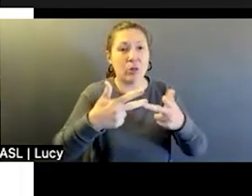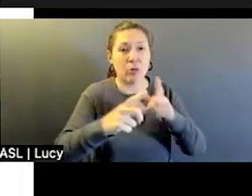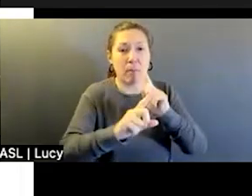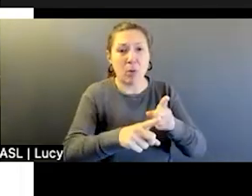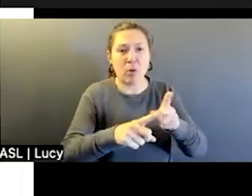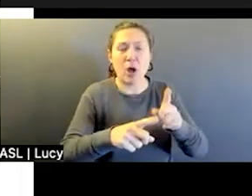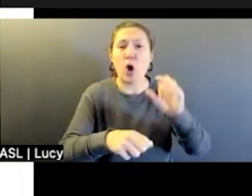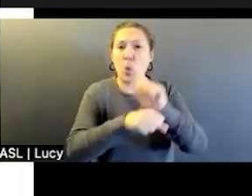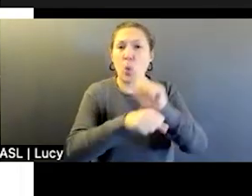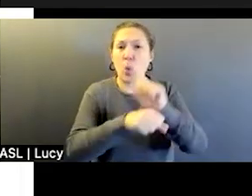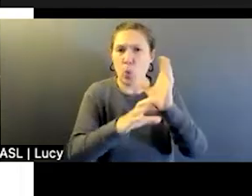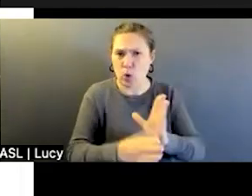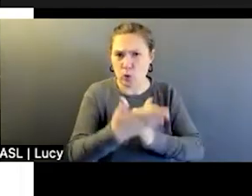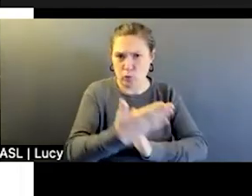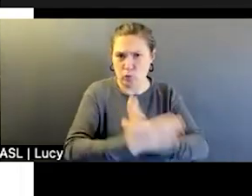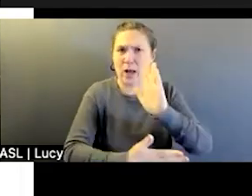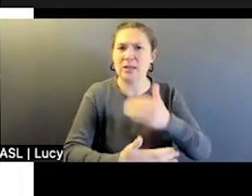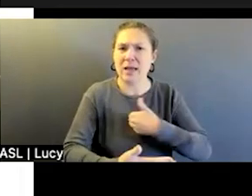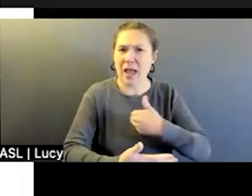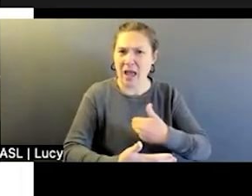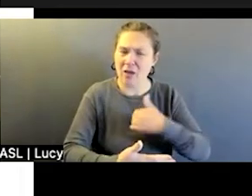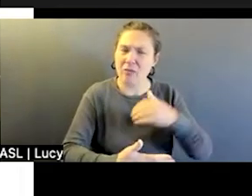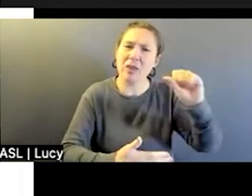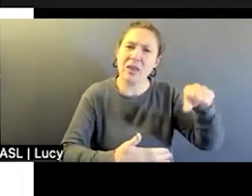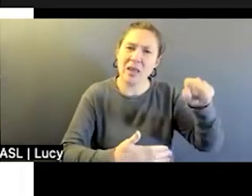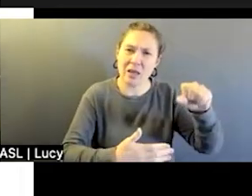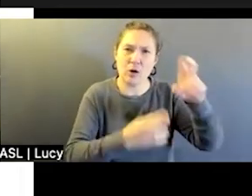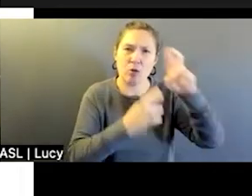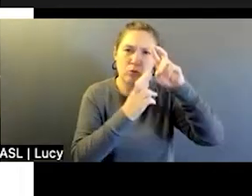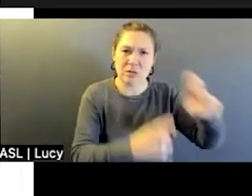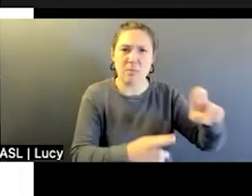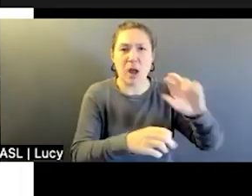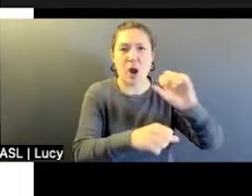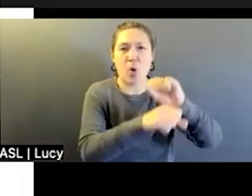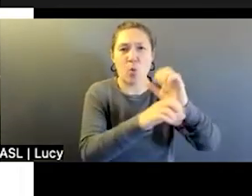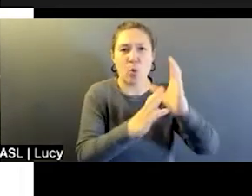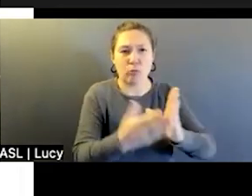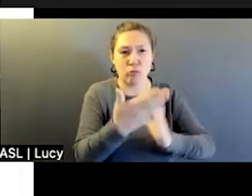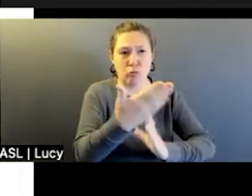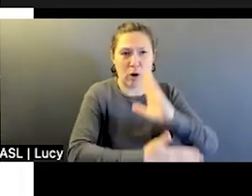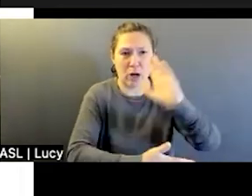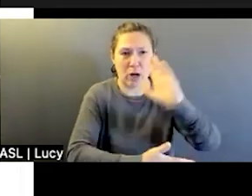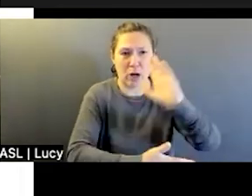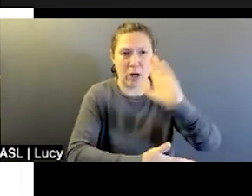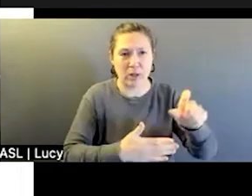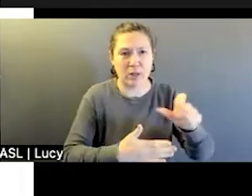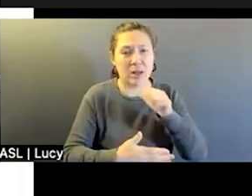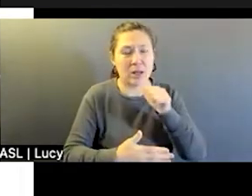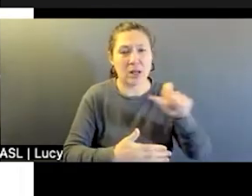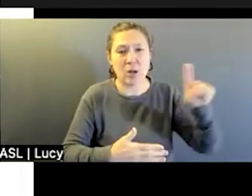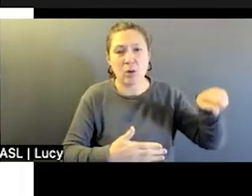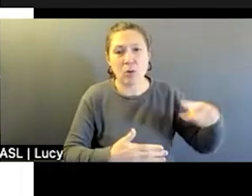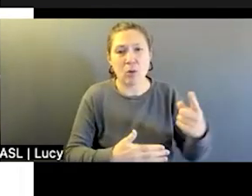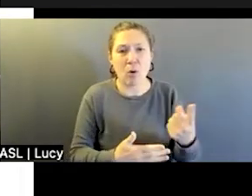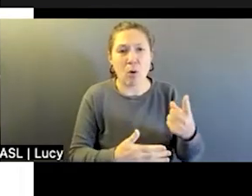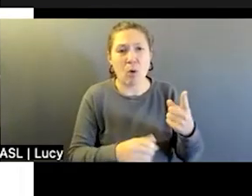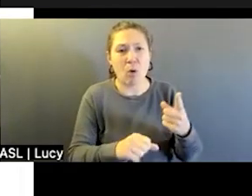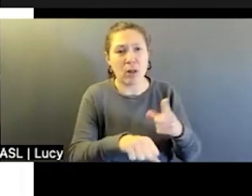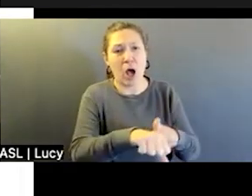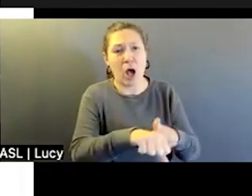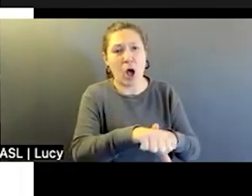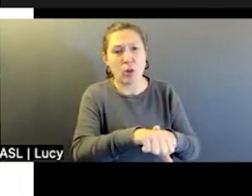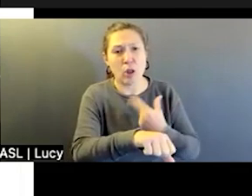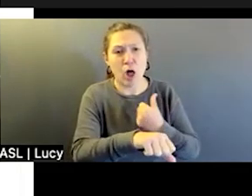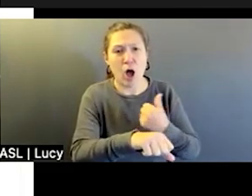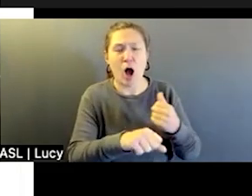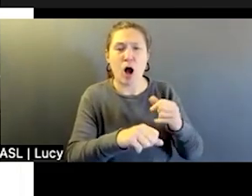should be preserved and respected. Not only the length of a work shift, but even the rotation